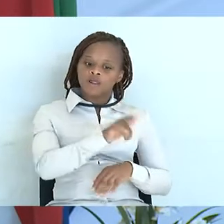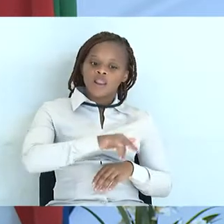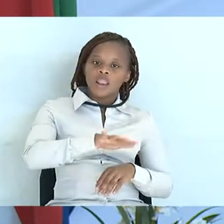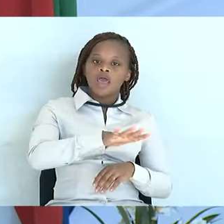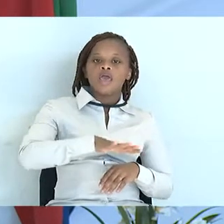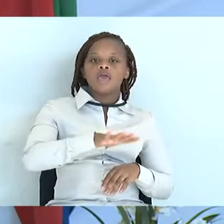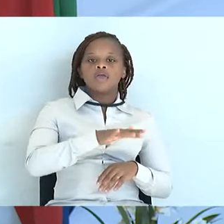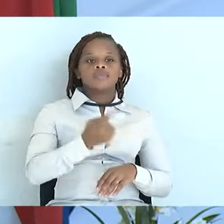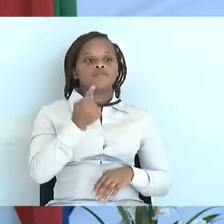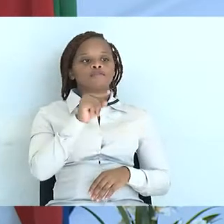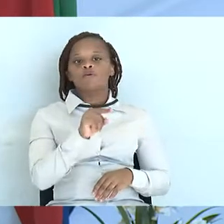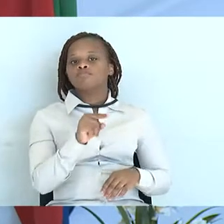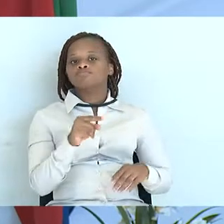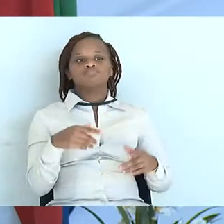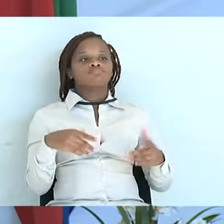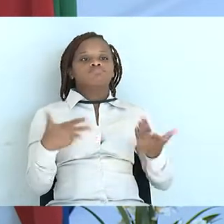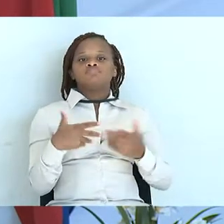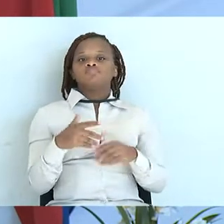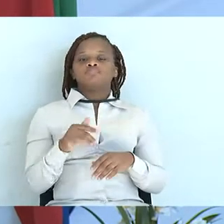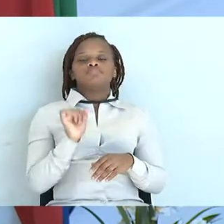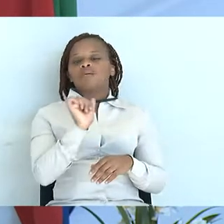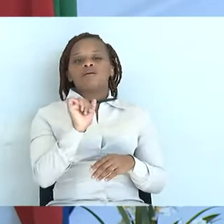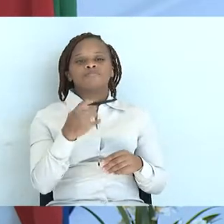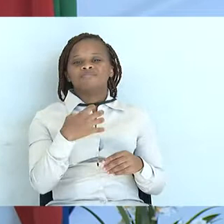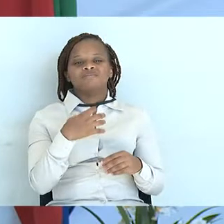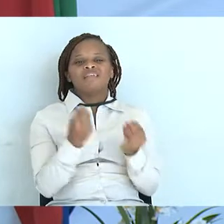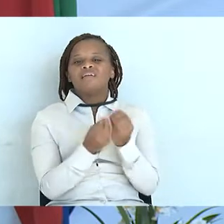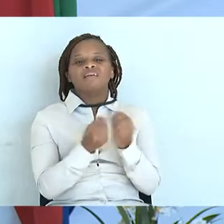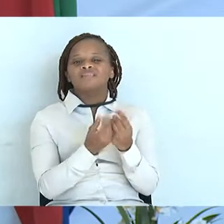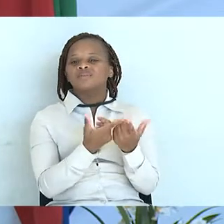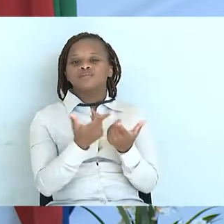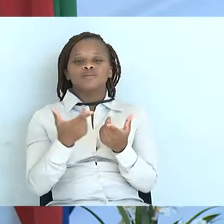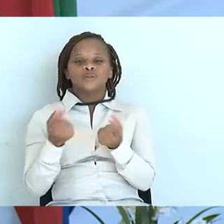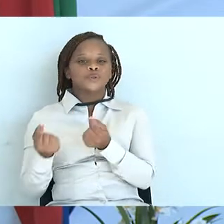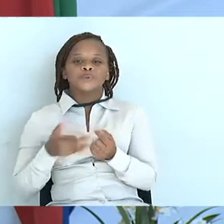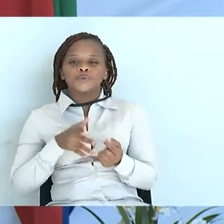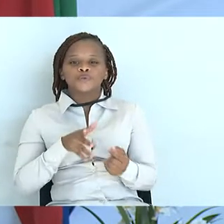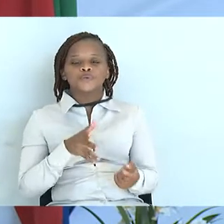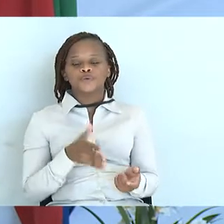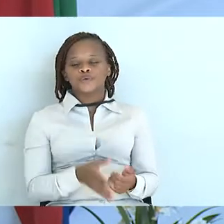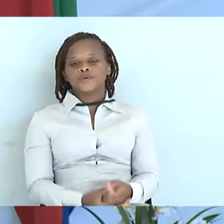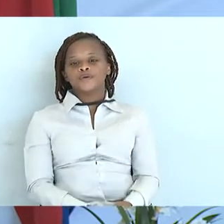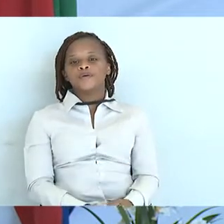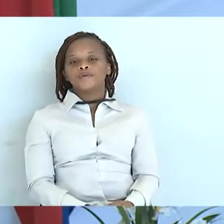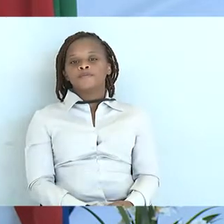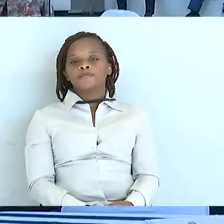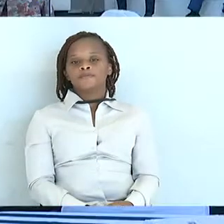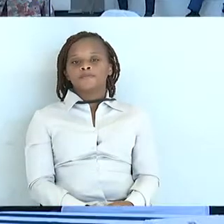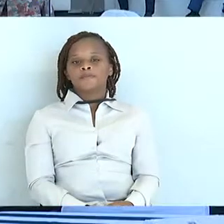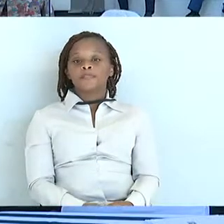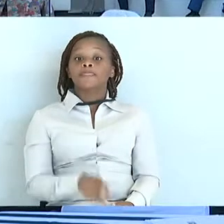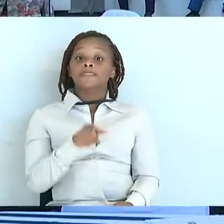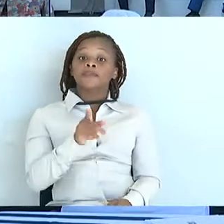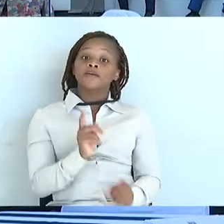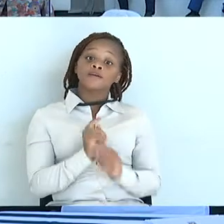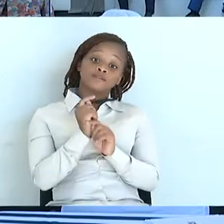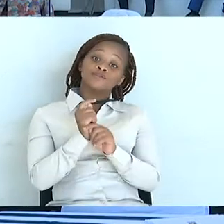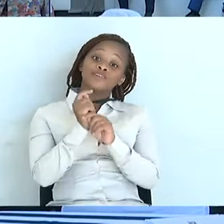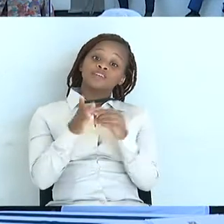for speculative purposes. And we are saying that need to be discouraged. The traditional leaders should